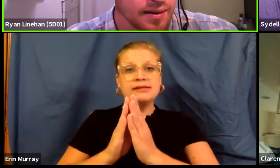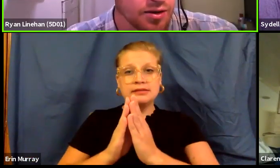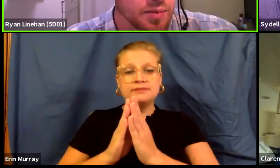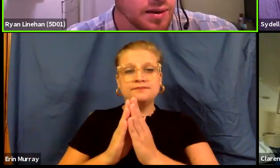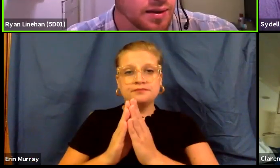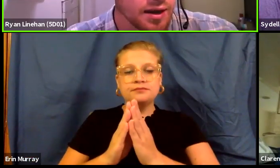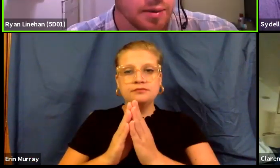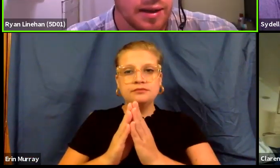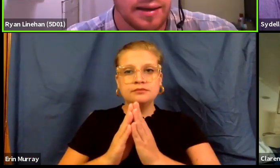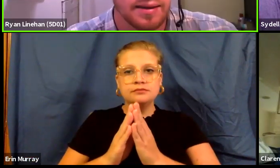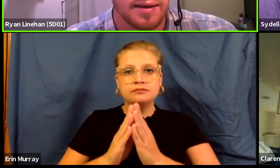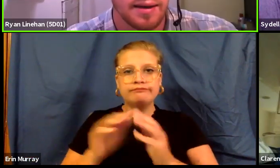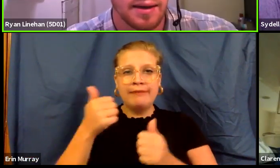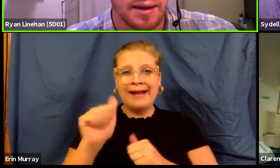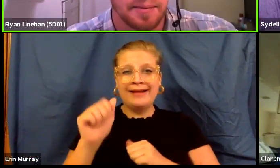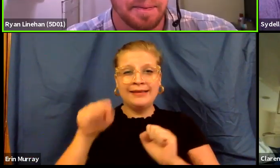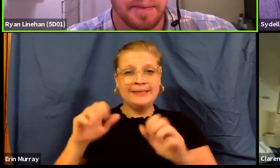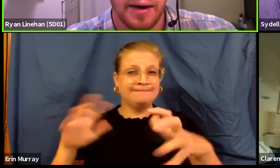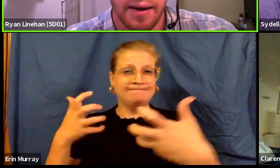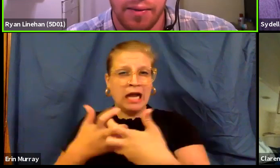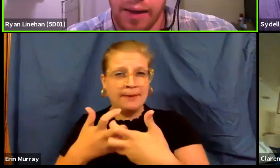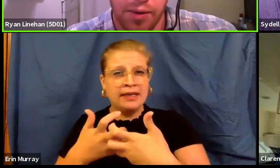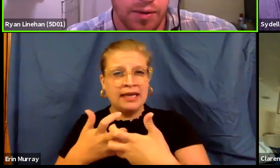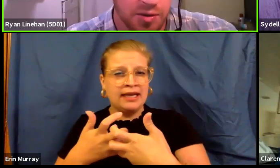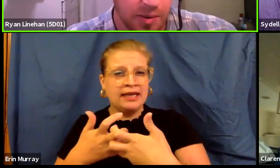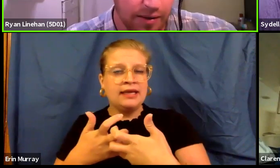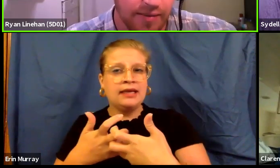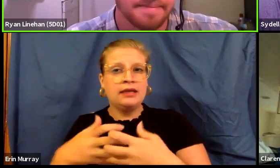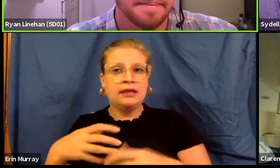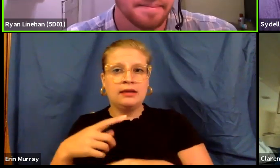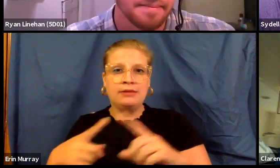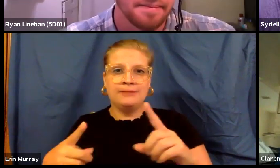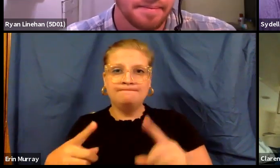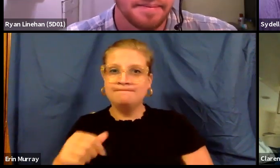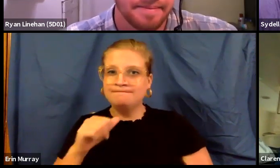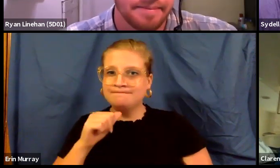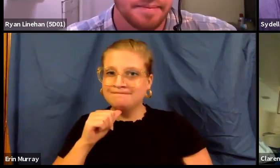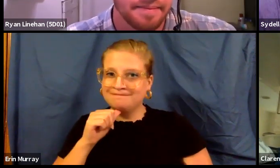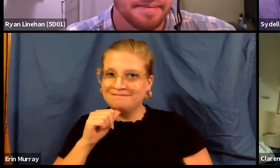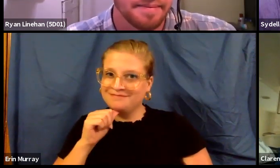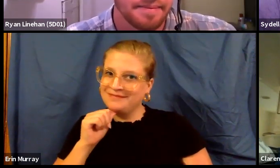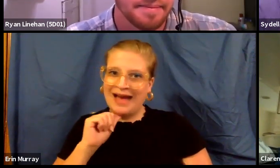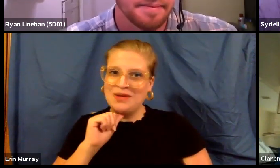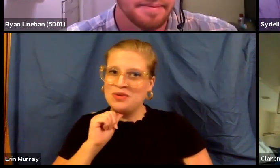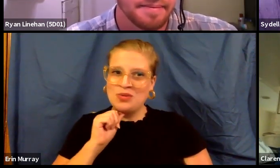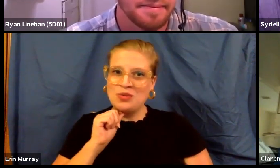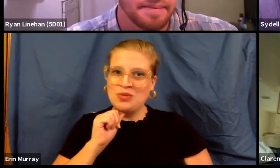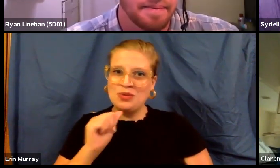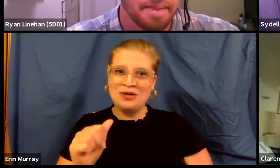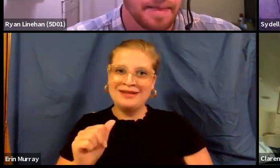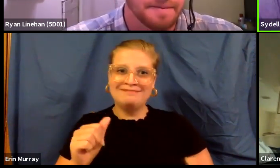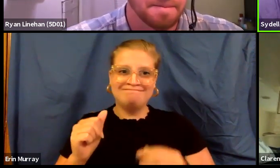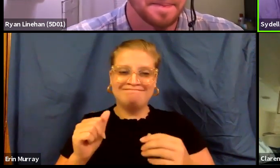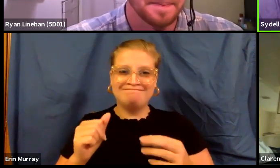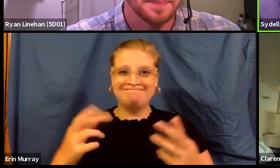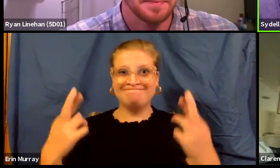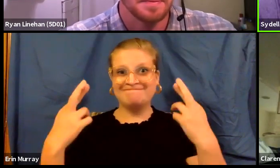that could be accommodated. But I wouldn't hold your breath. All right, thank you. All right, thanks,